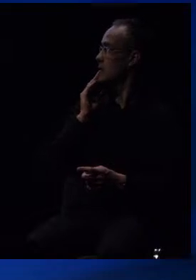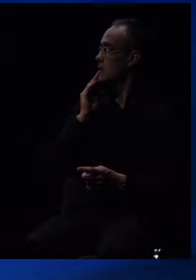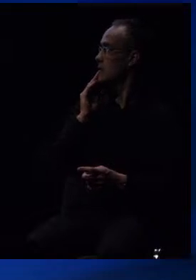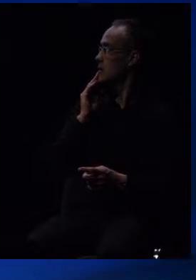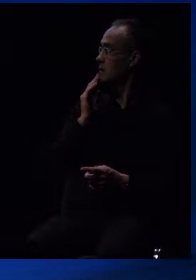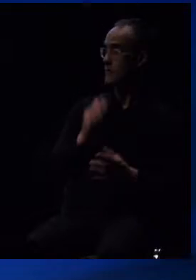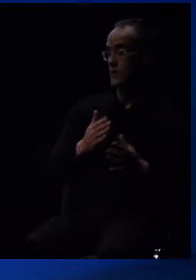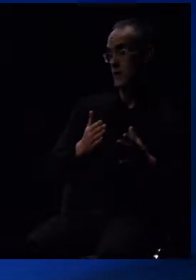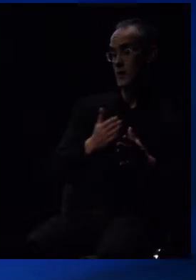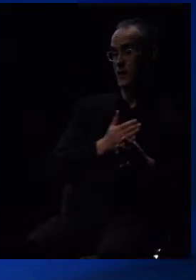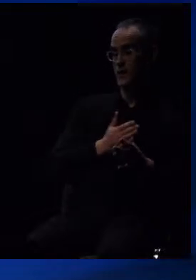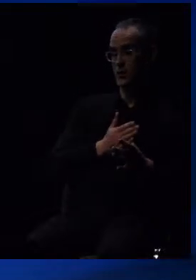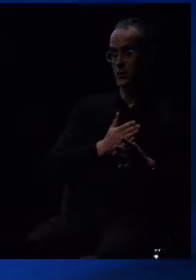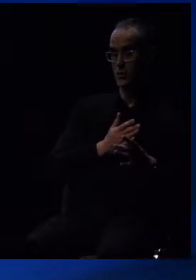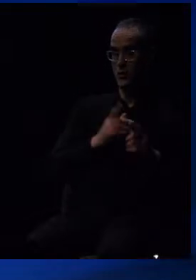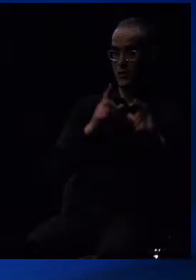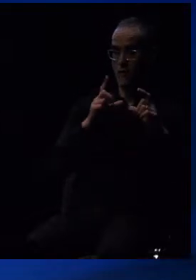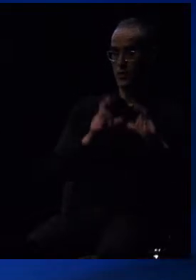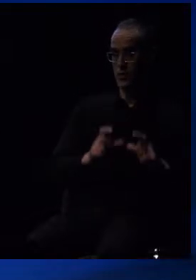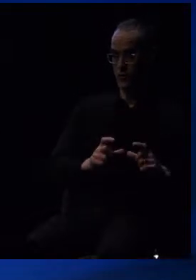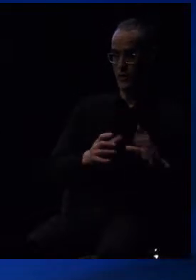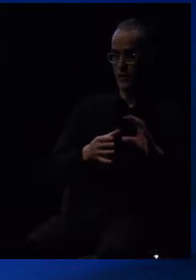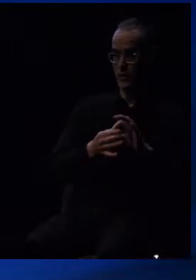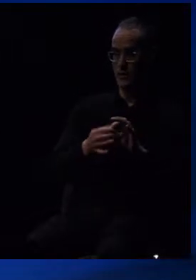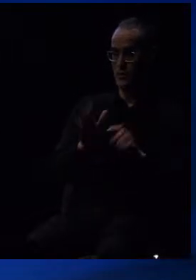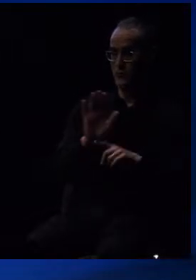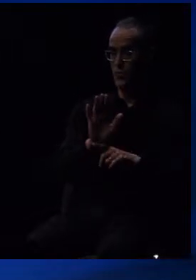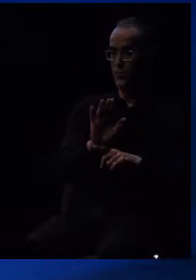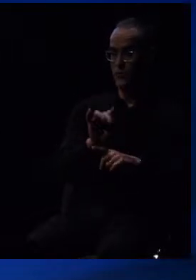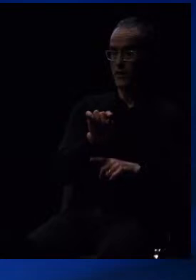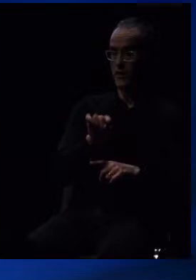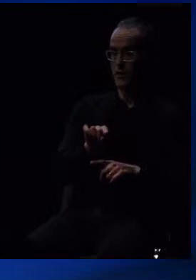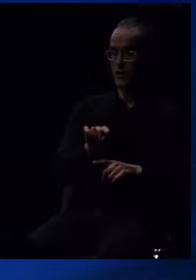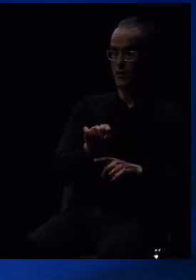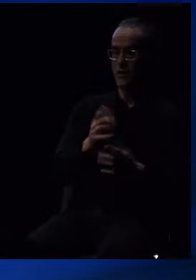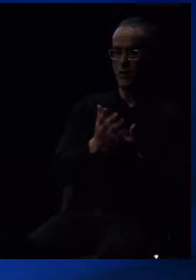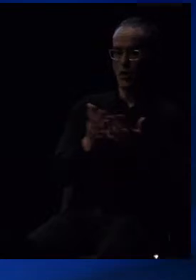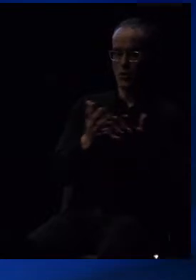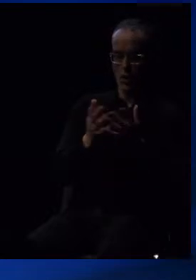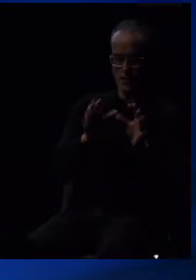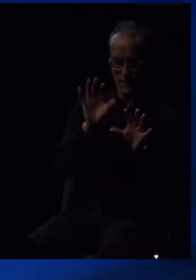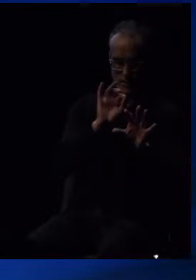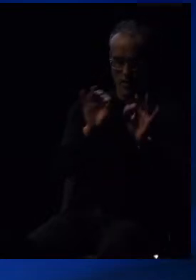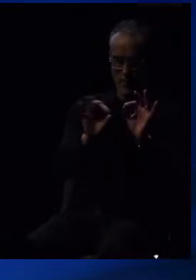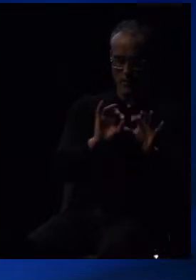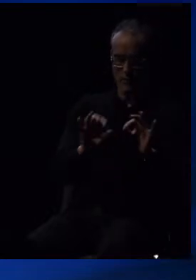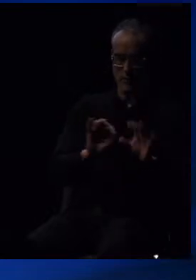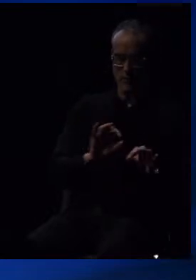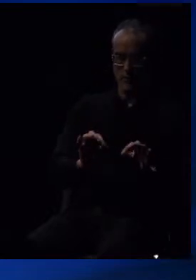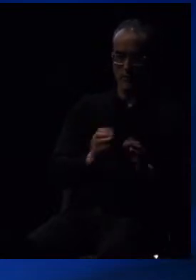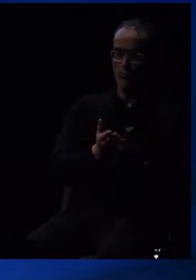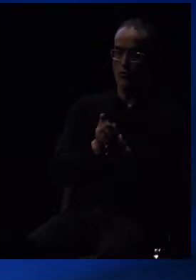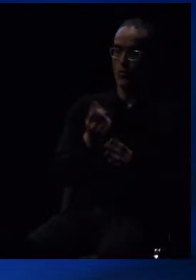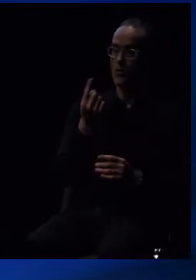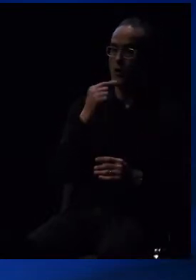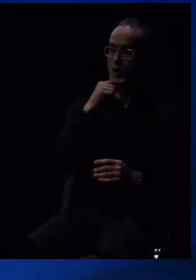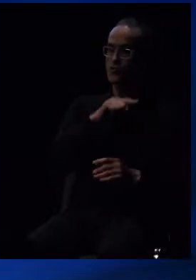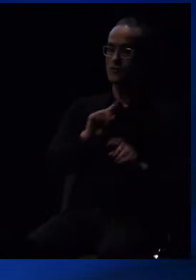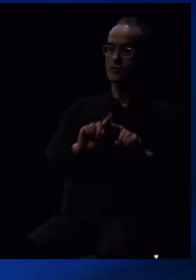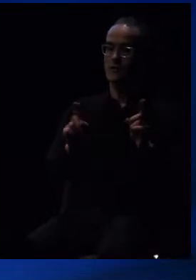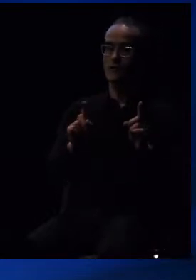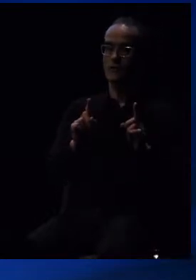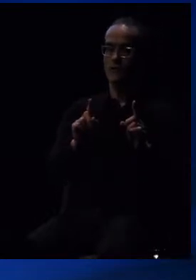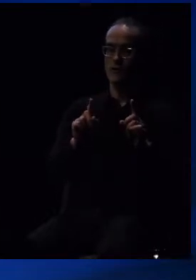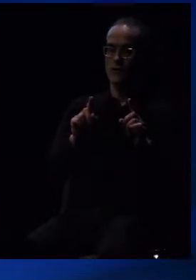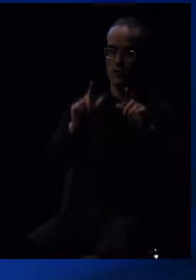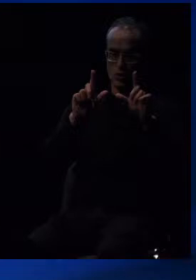initial photography of the movie, I had a lot of samples, like 100 different shots, like just one frame by frame